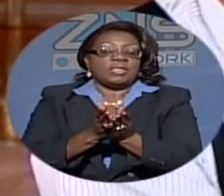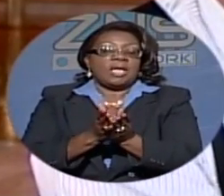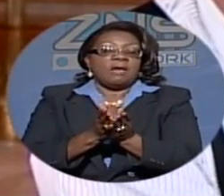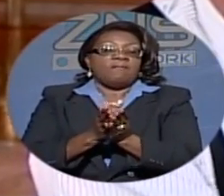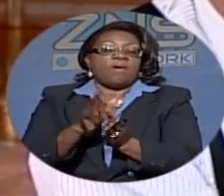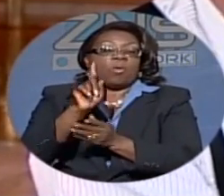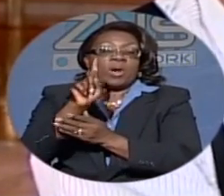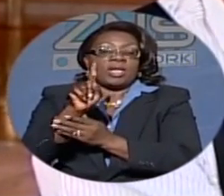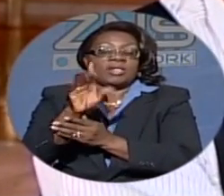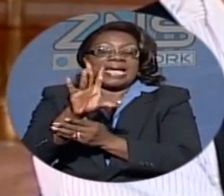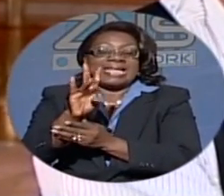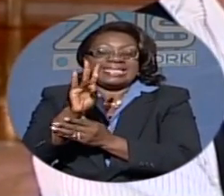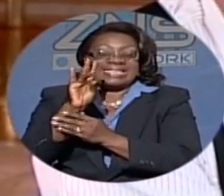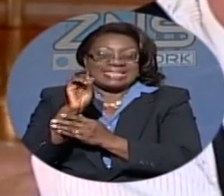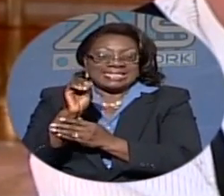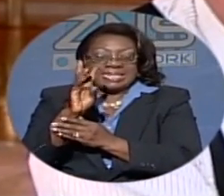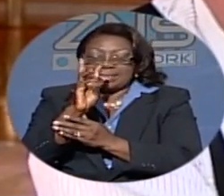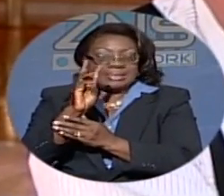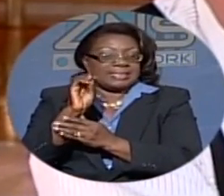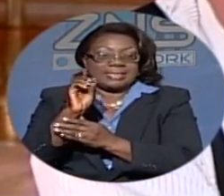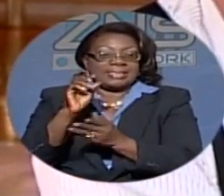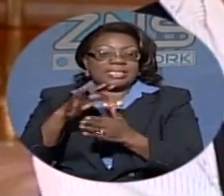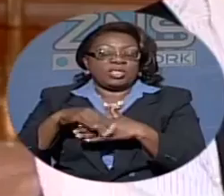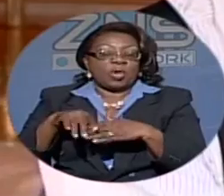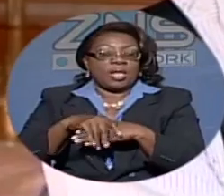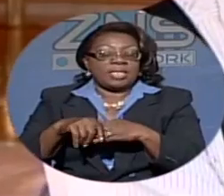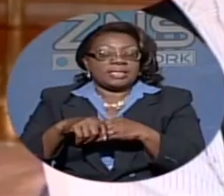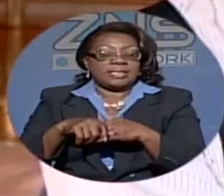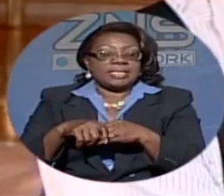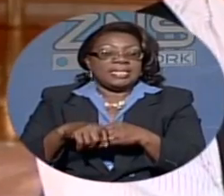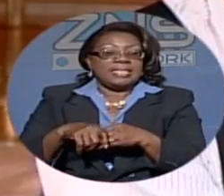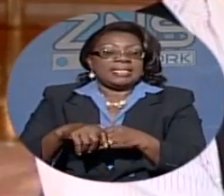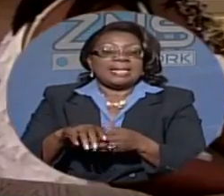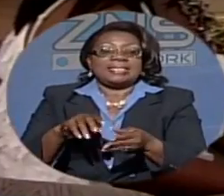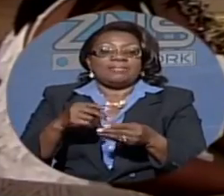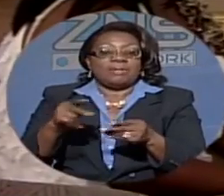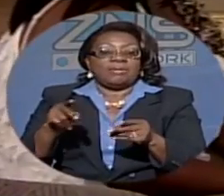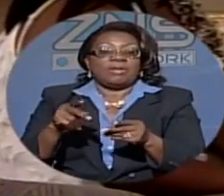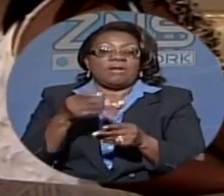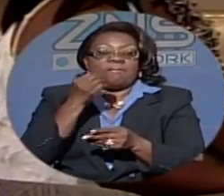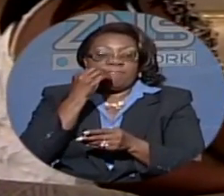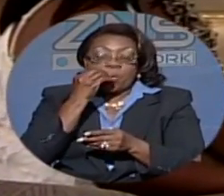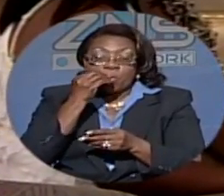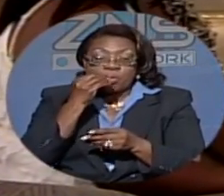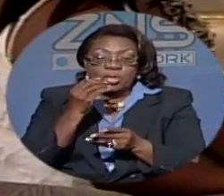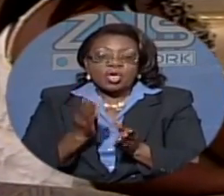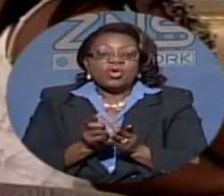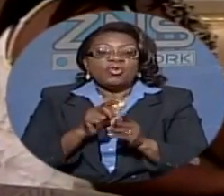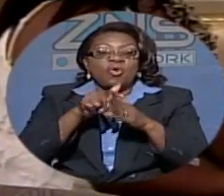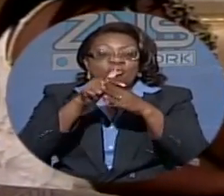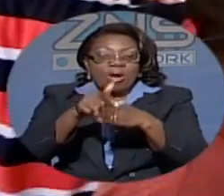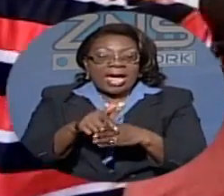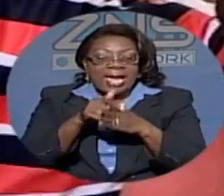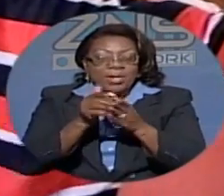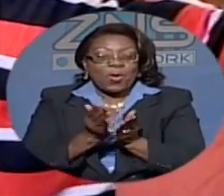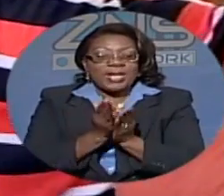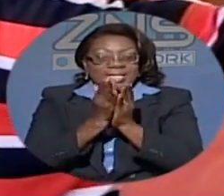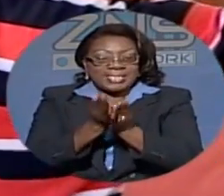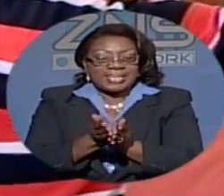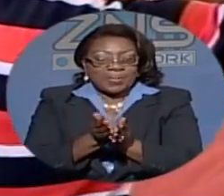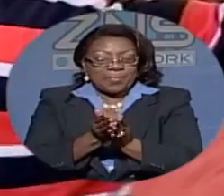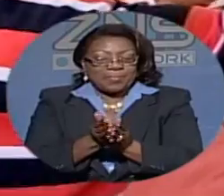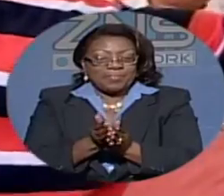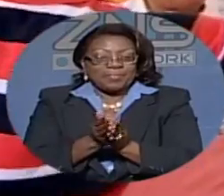That's all-inclusive, taxes, entertainment, food, and your cabin. Kinnair says Grand Bahamians are slowly